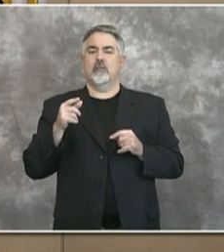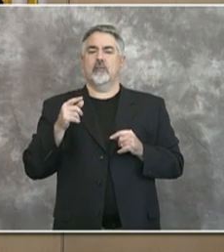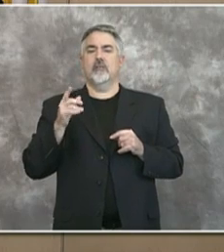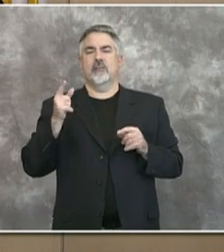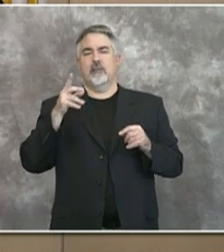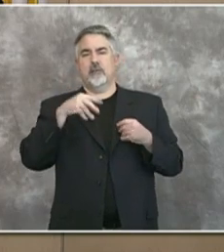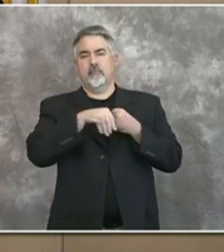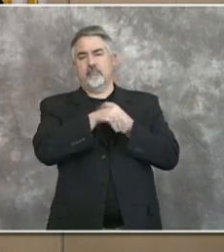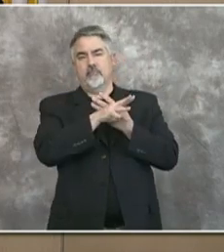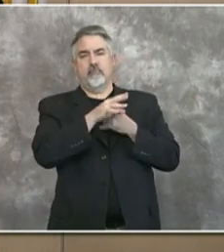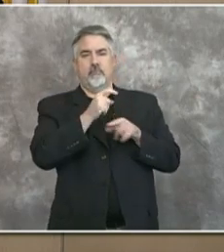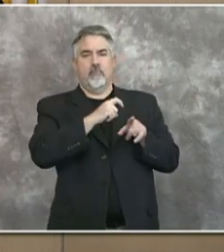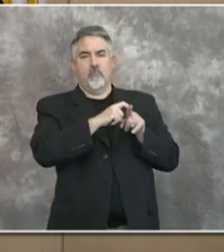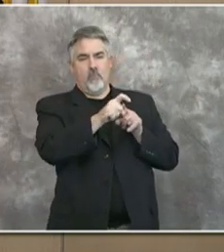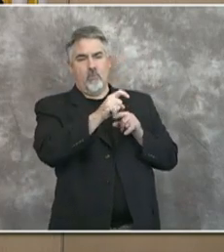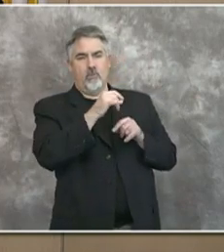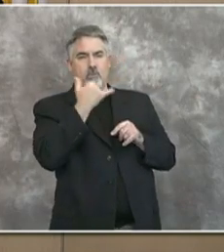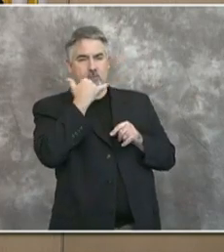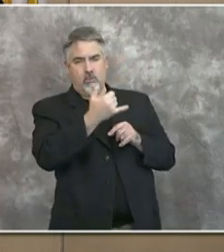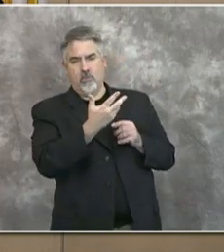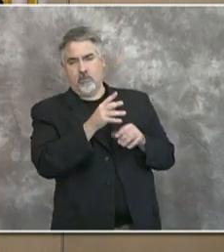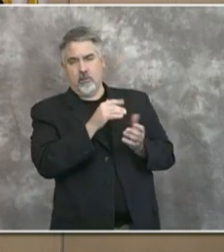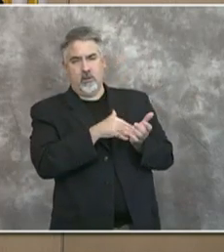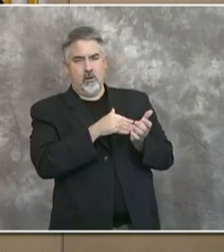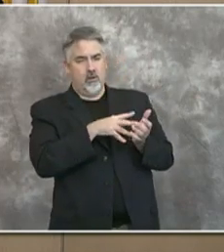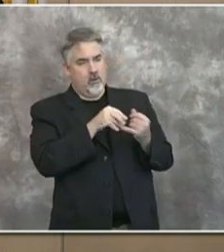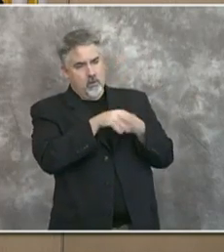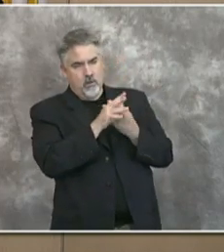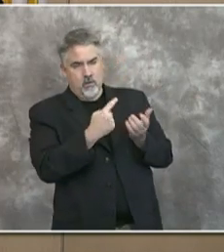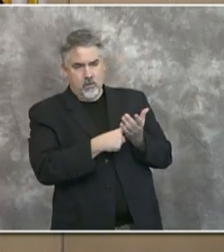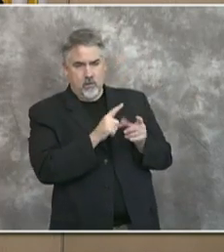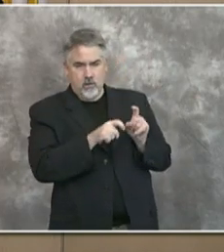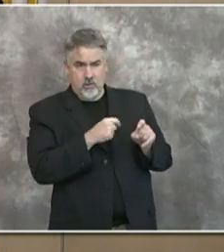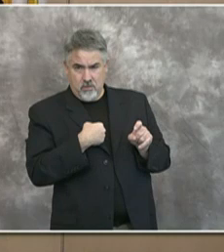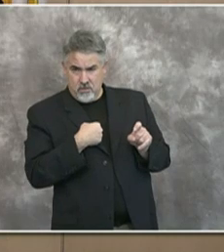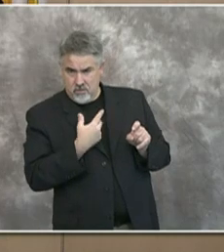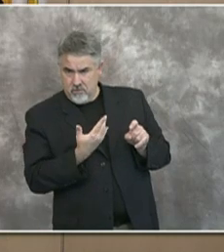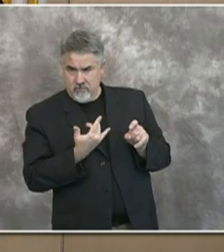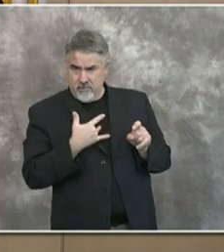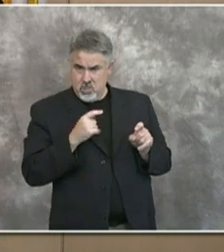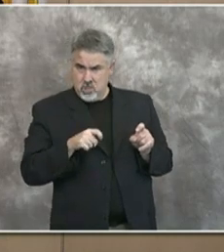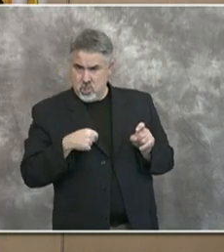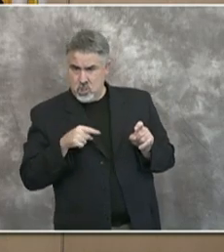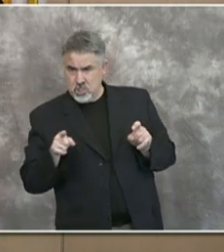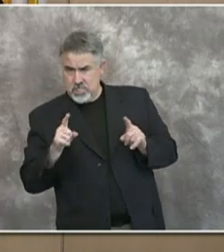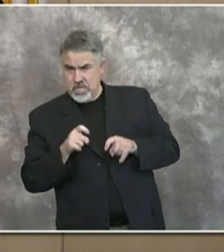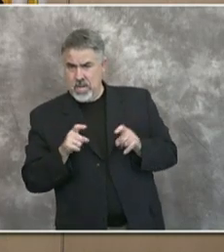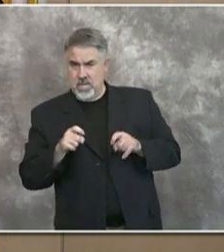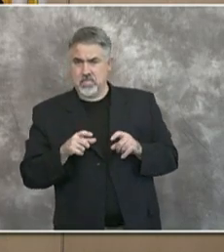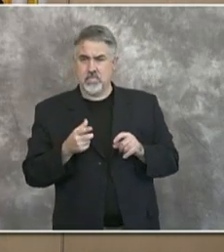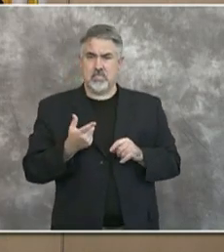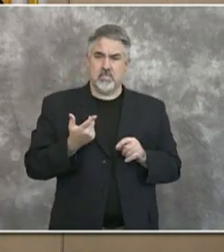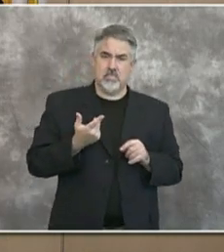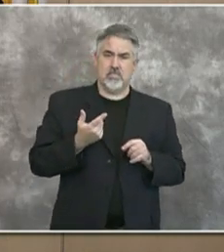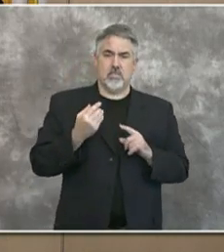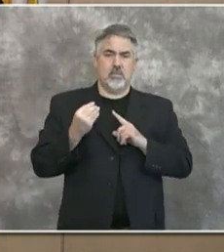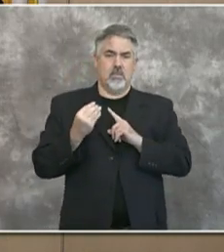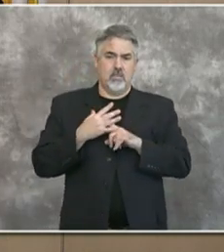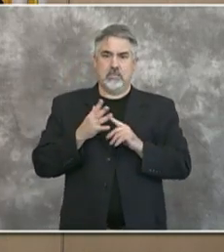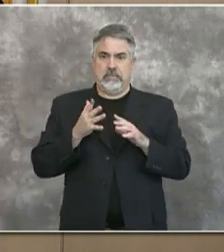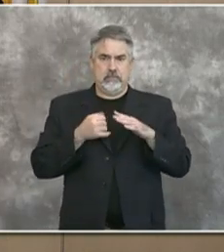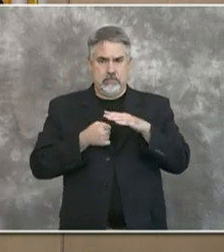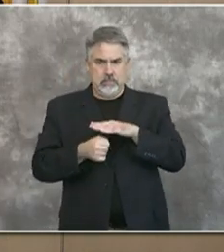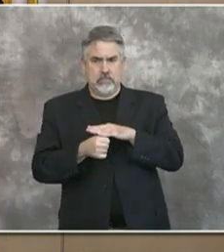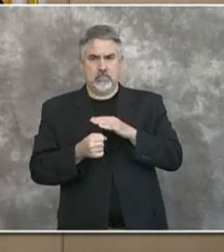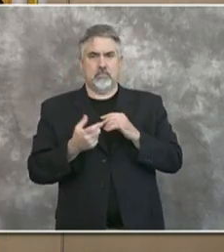that decreases the potential for exposure in the doctor's offices, but calling your doctor and letting them